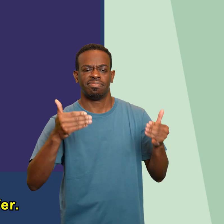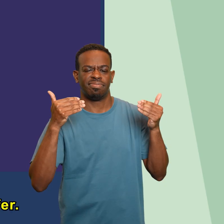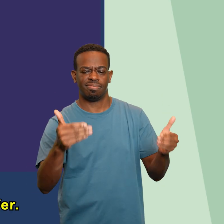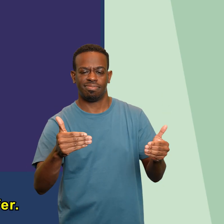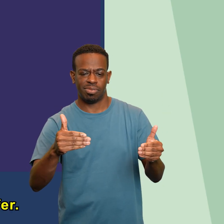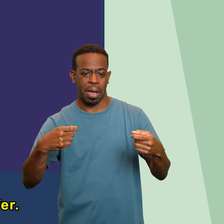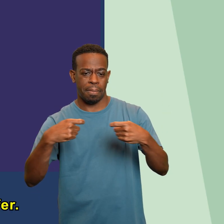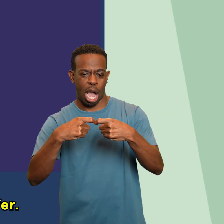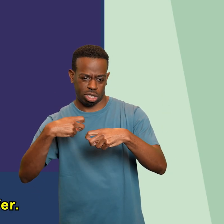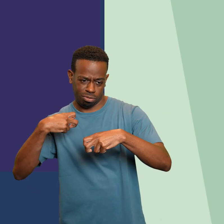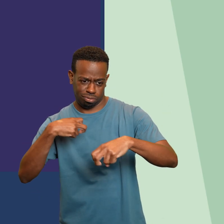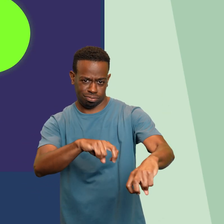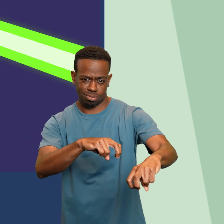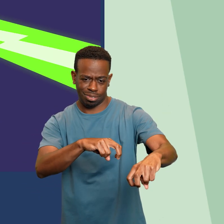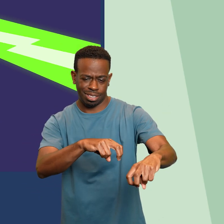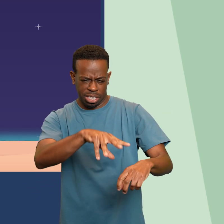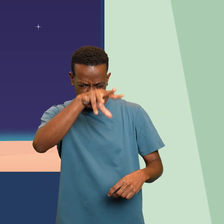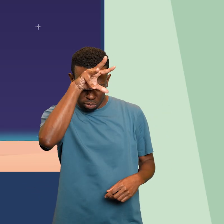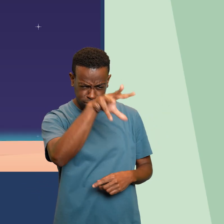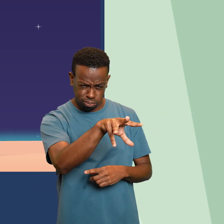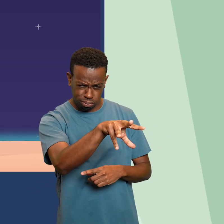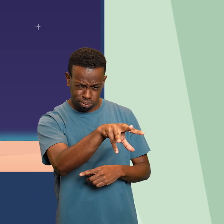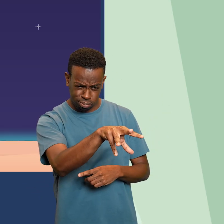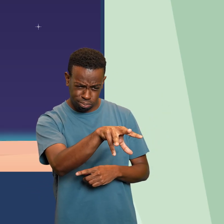Prepare for power transfer.